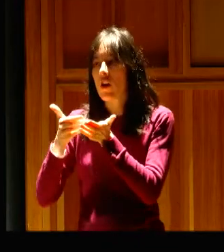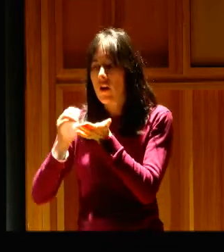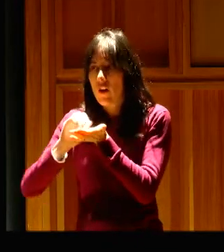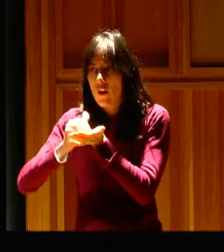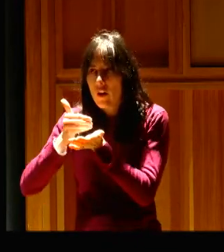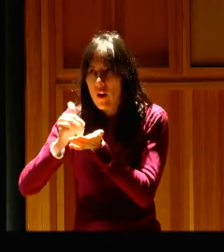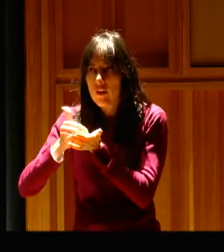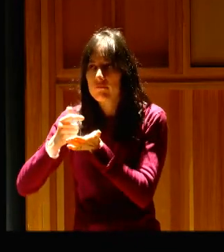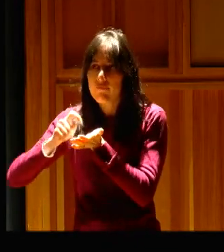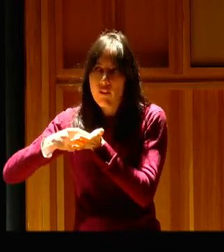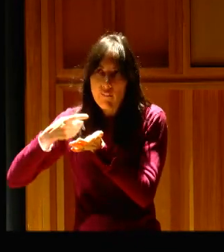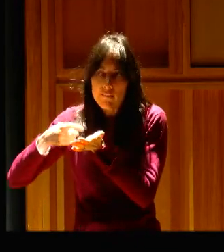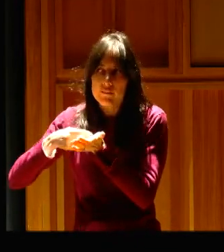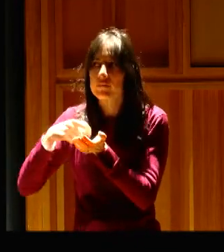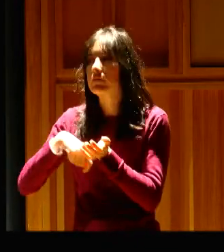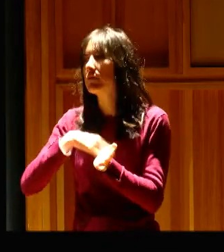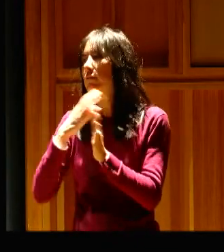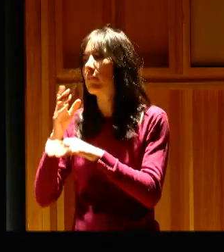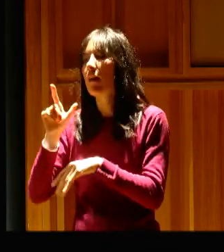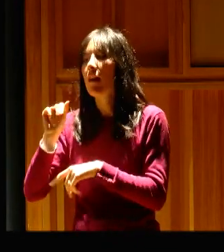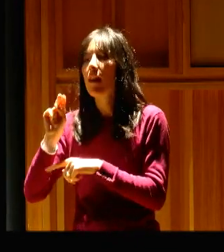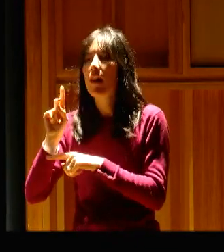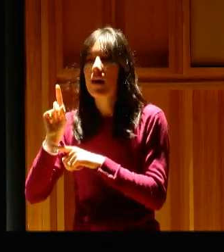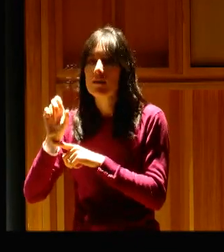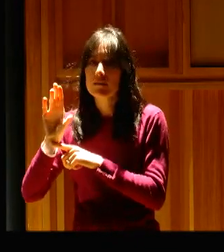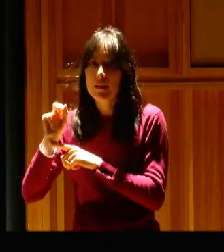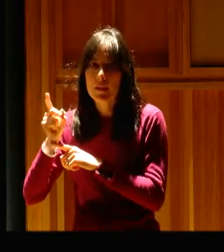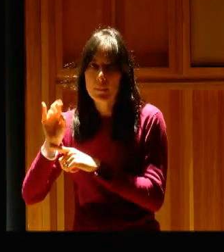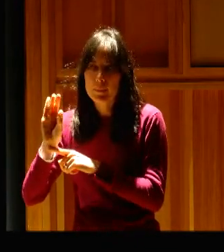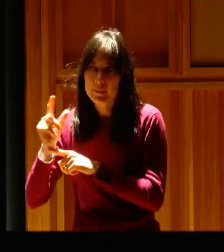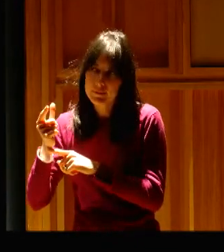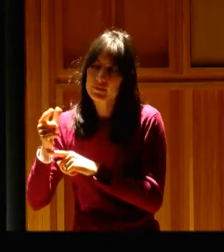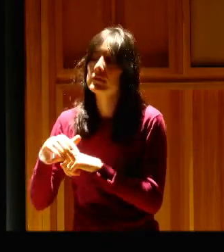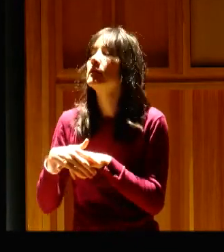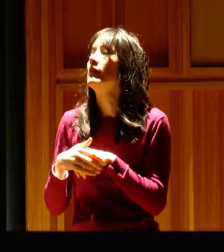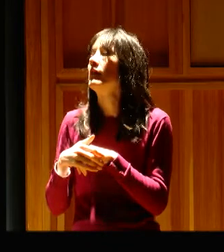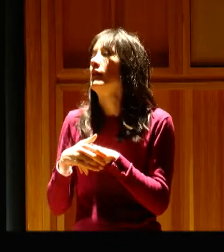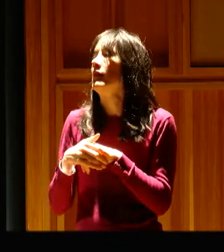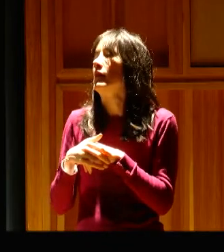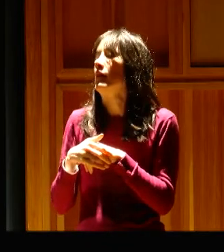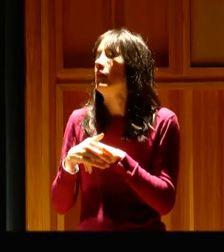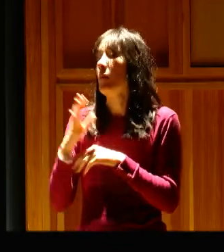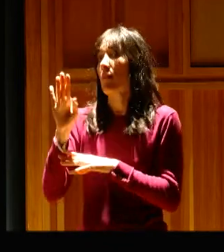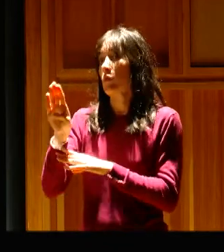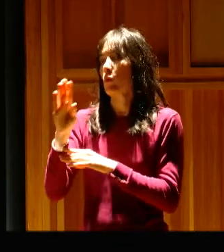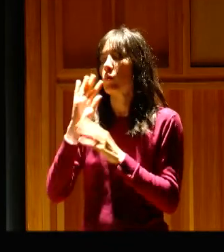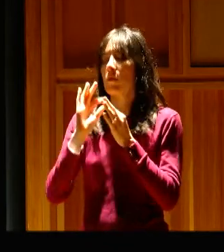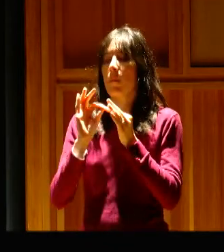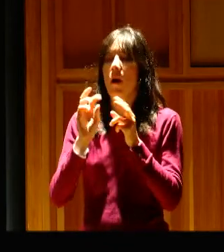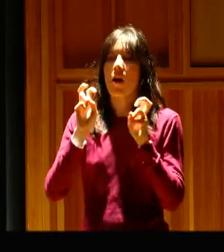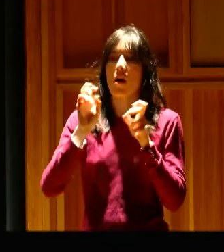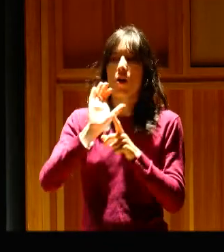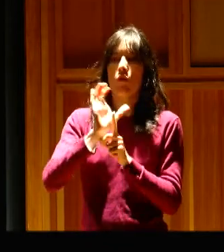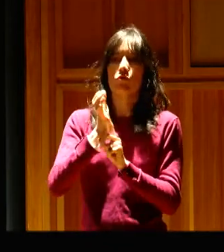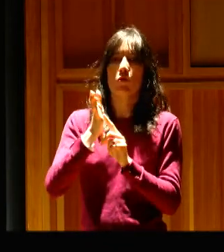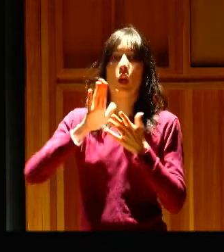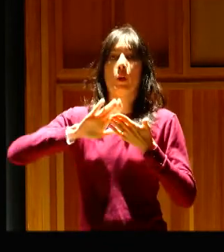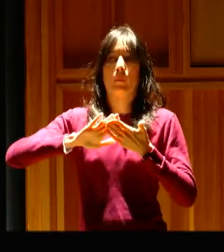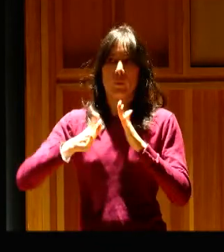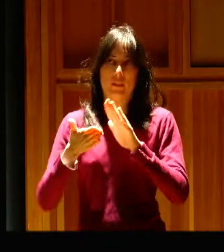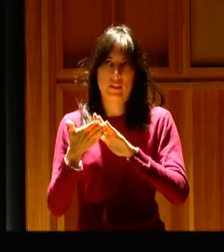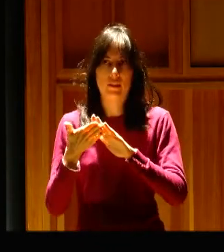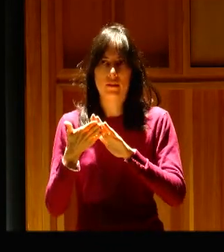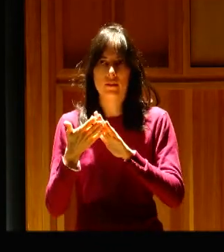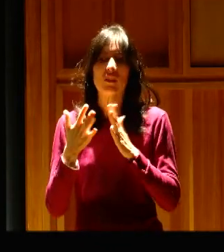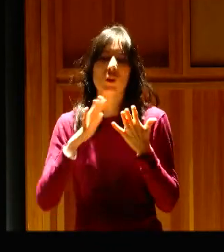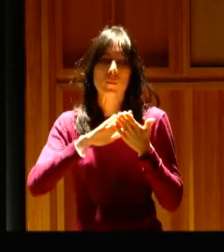landscapes. In the afternoon segment, we're going to be discussing cultural communities, the communities associated around